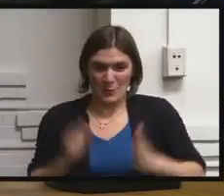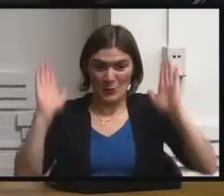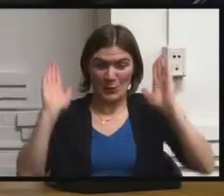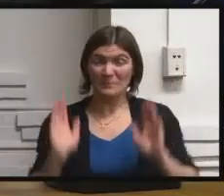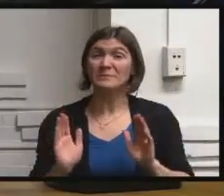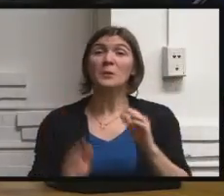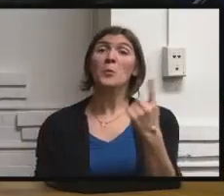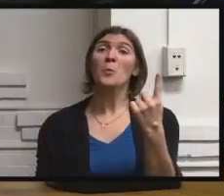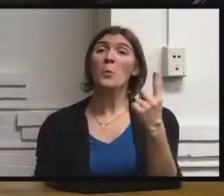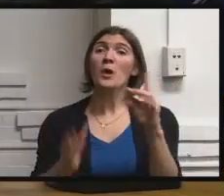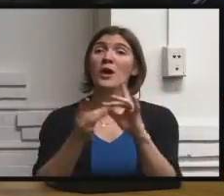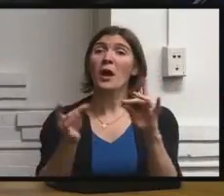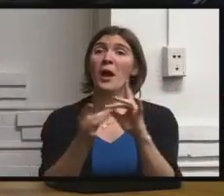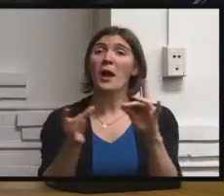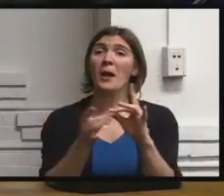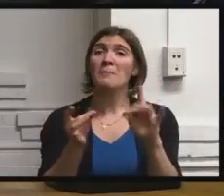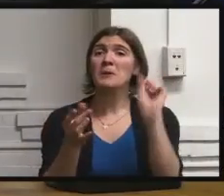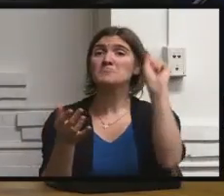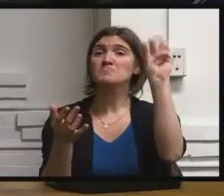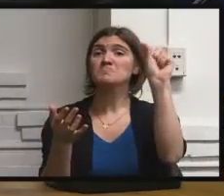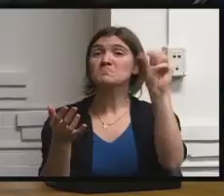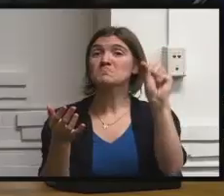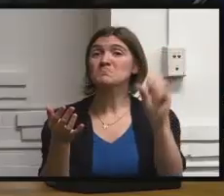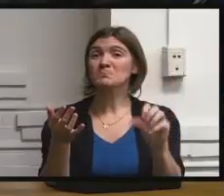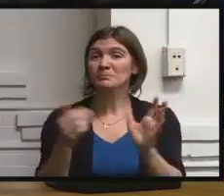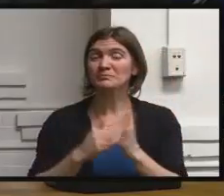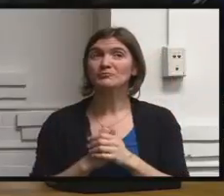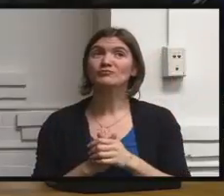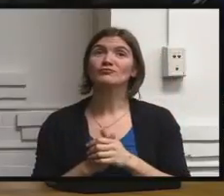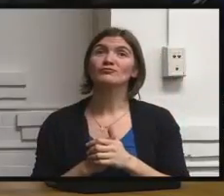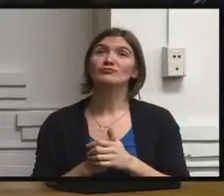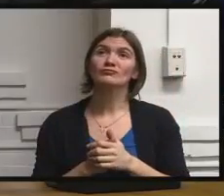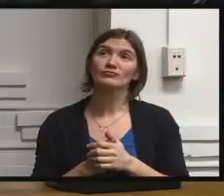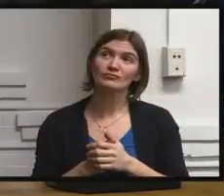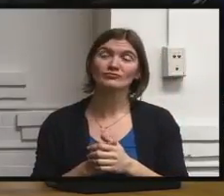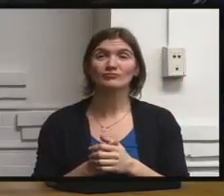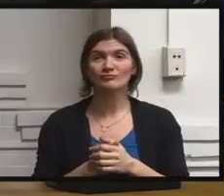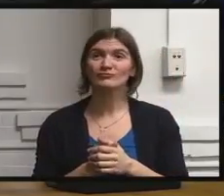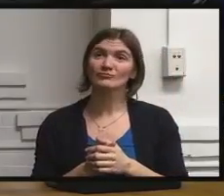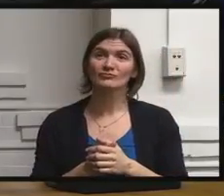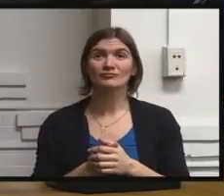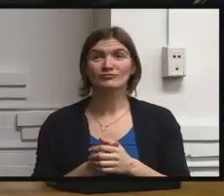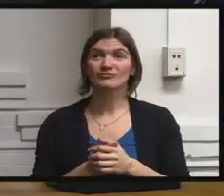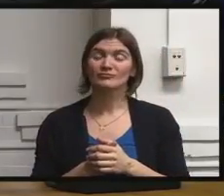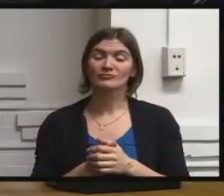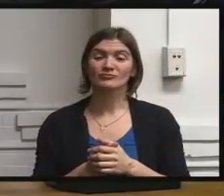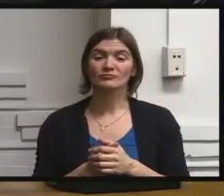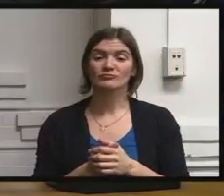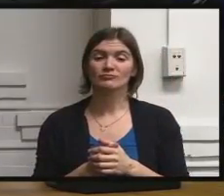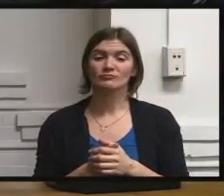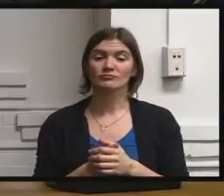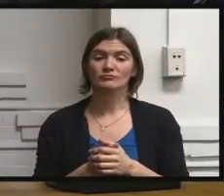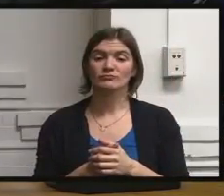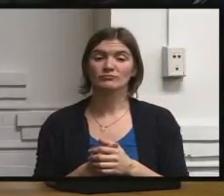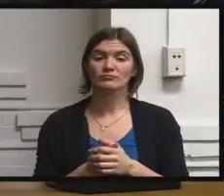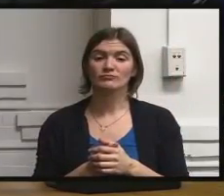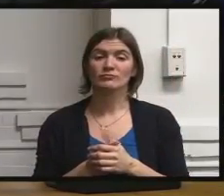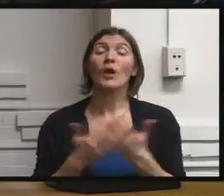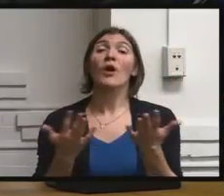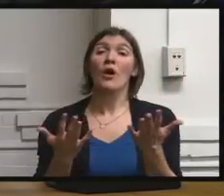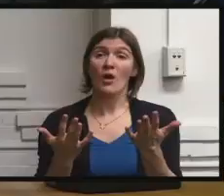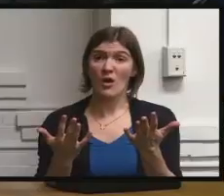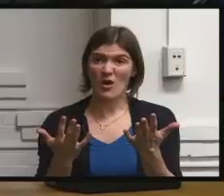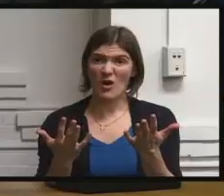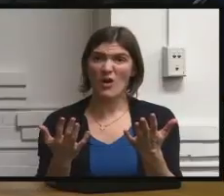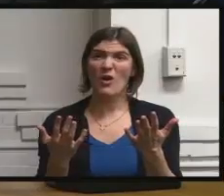I guess the only comments I want to make tonight relate to the events